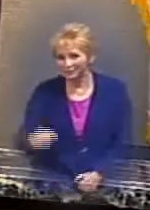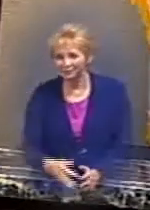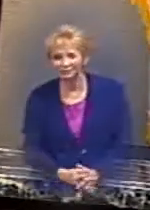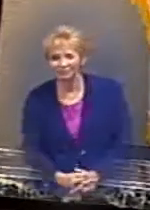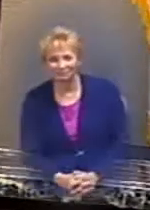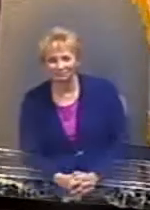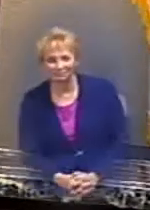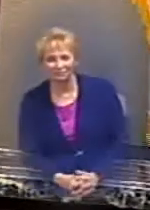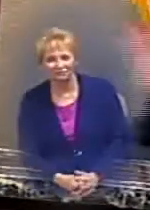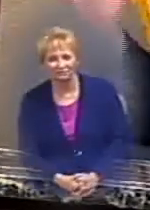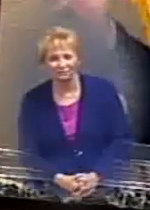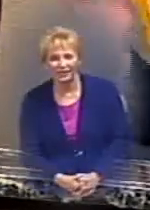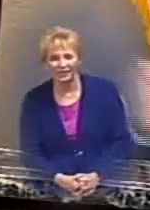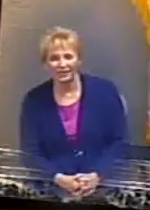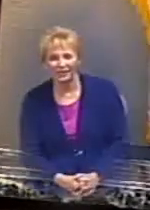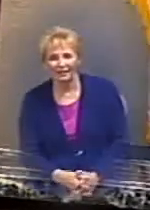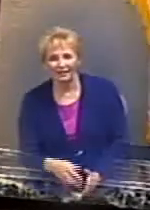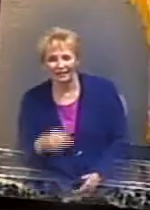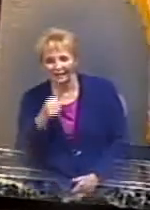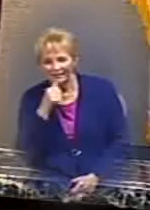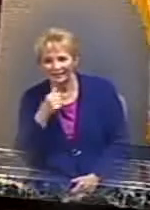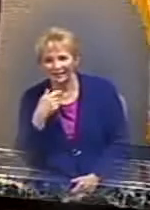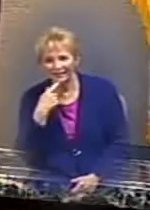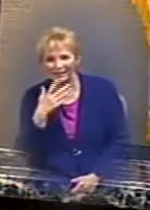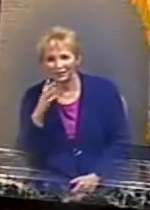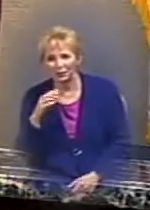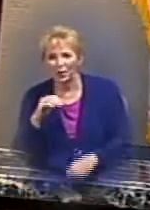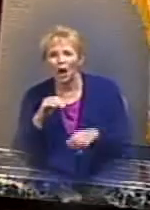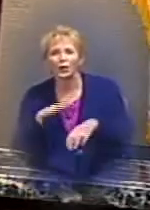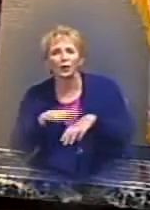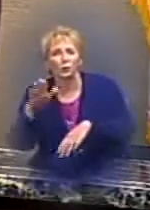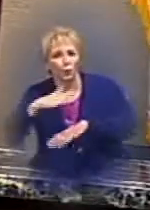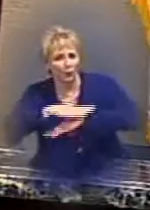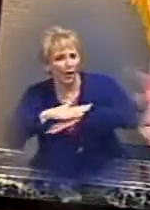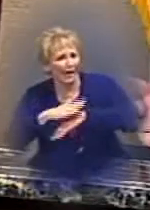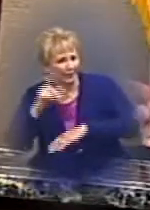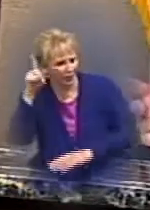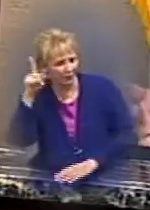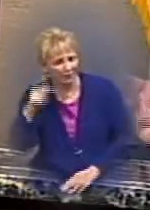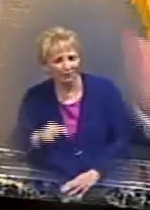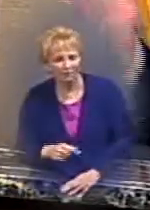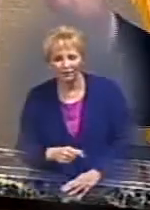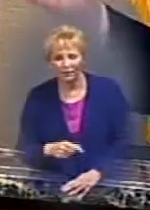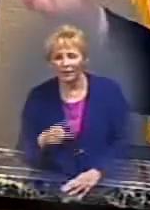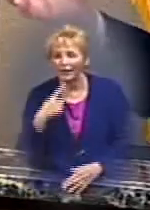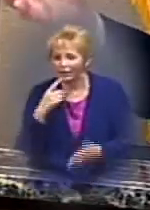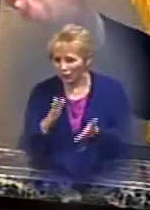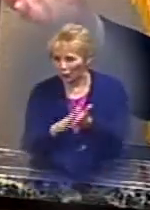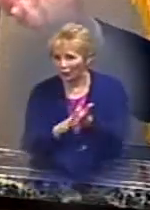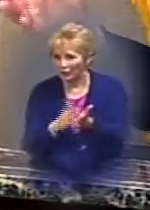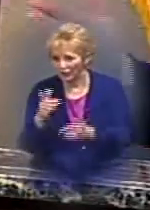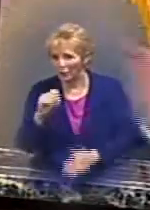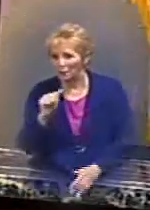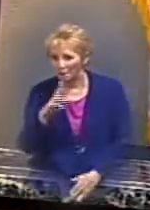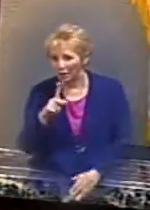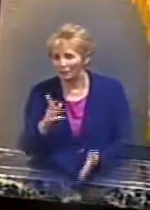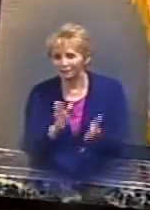That's all right. Okay. We'll give it's on Kelly's desk upstairs. Yeah. Sorry. Did a lot of good tonight, Mark, but congratulations.